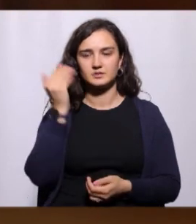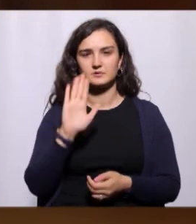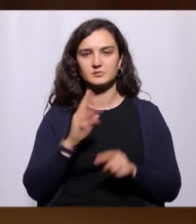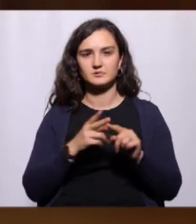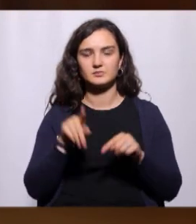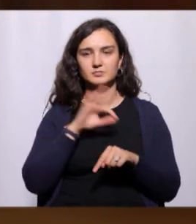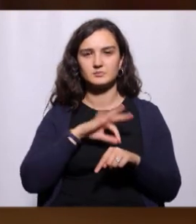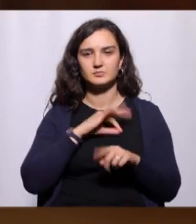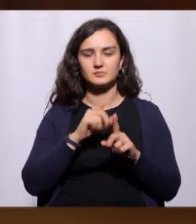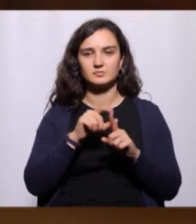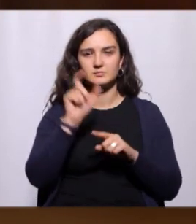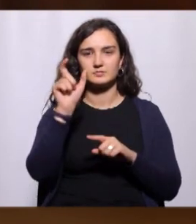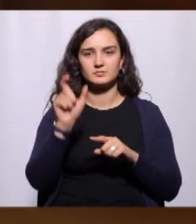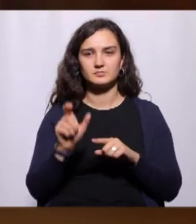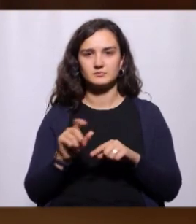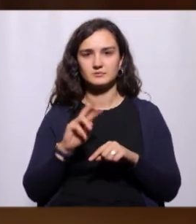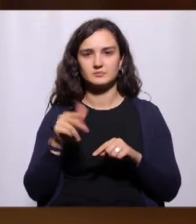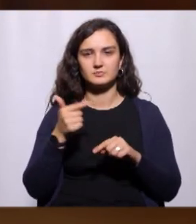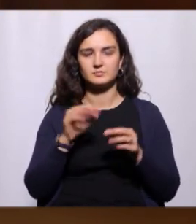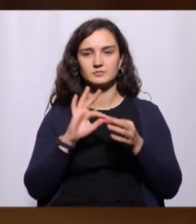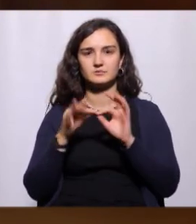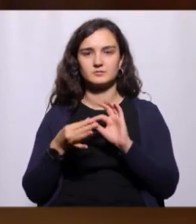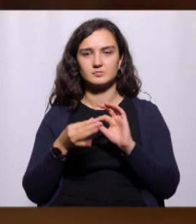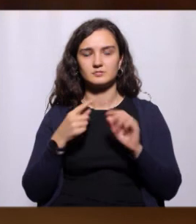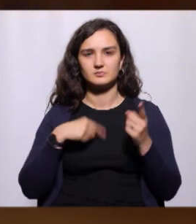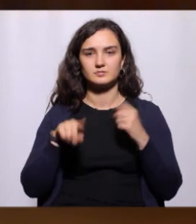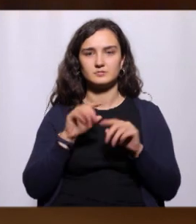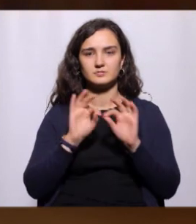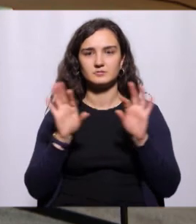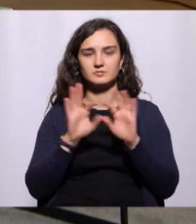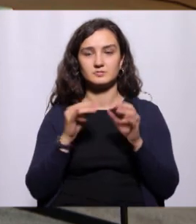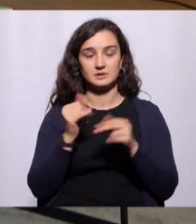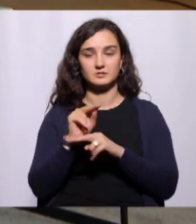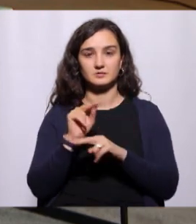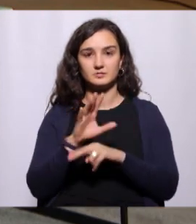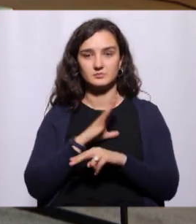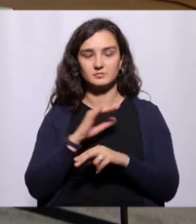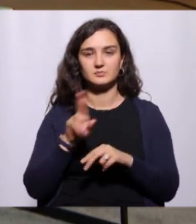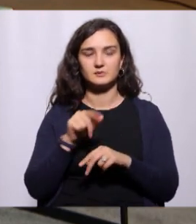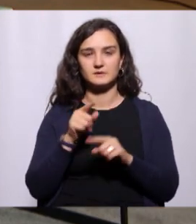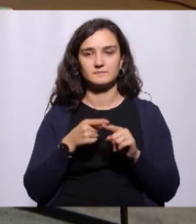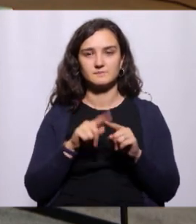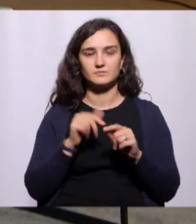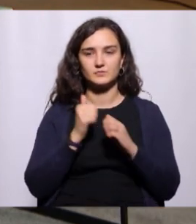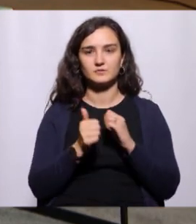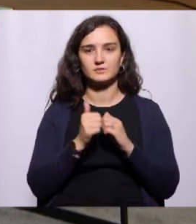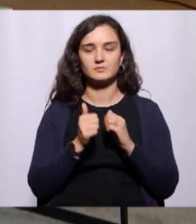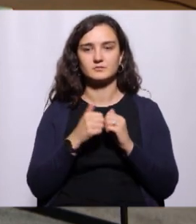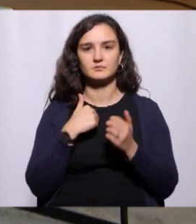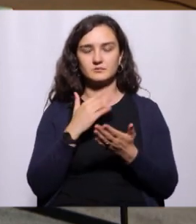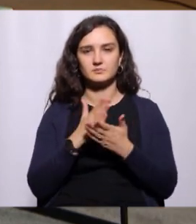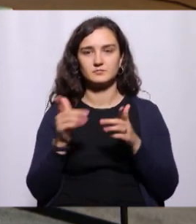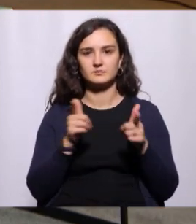forget to use vocabulary and the grammar that we have taught you today. And, as always, we